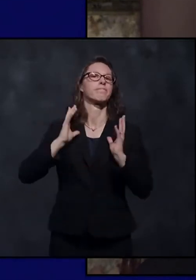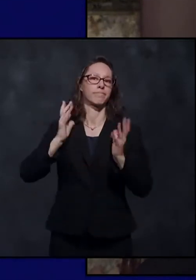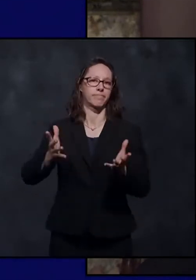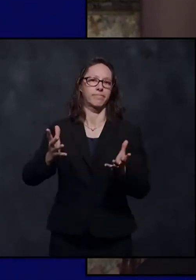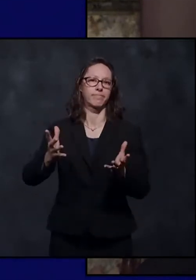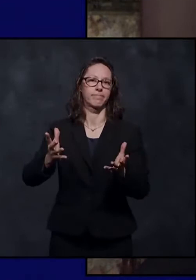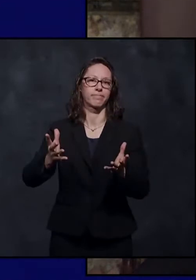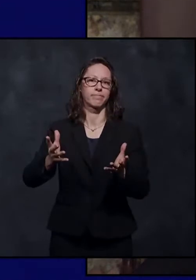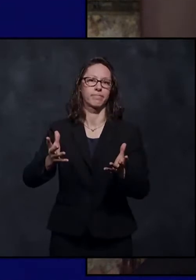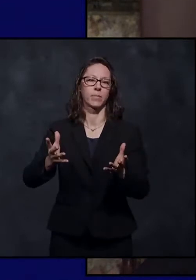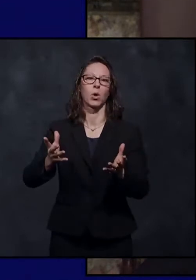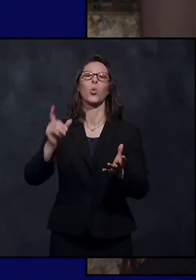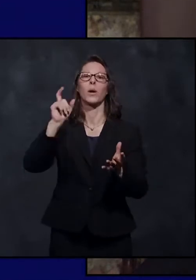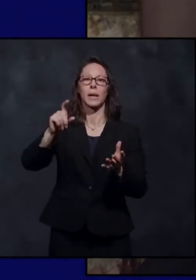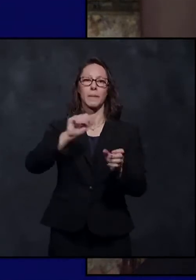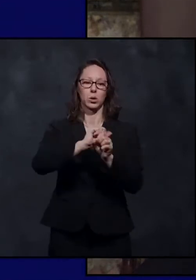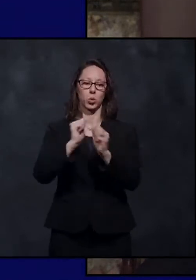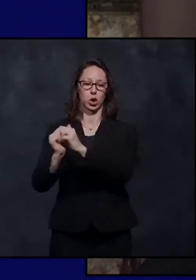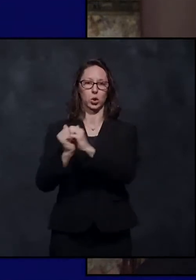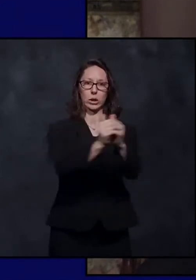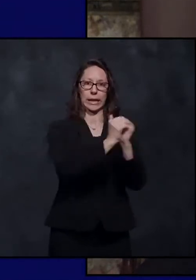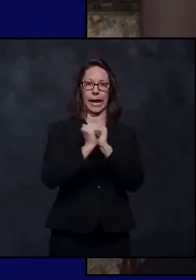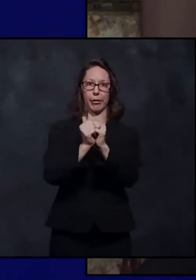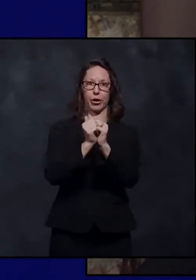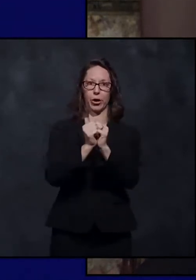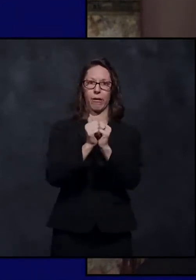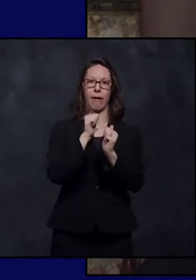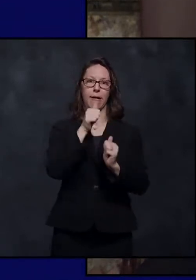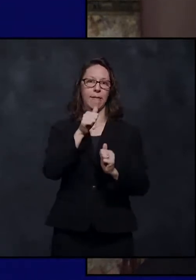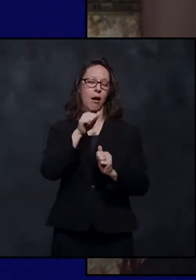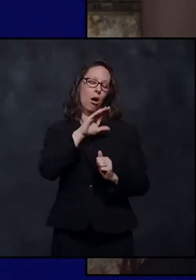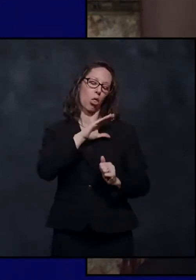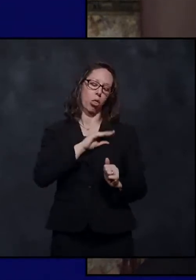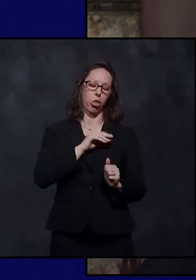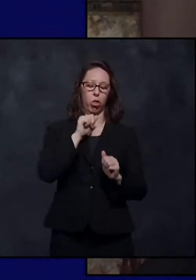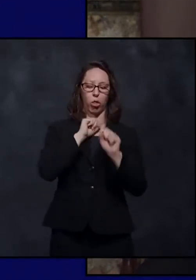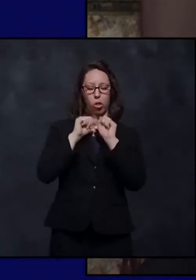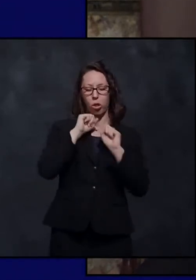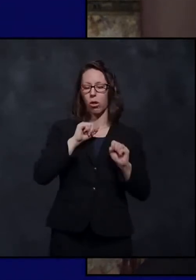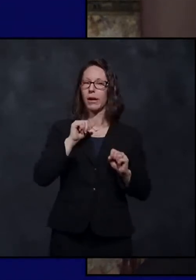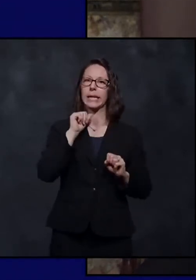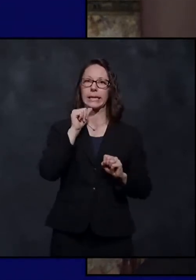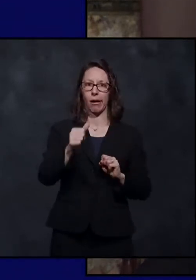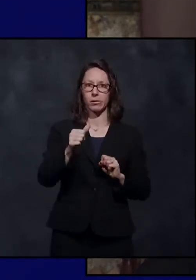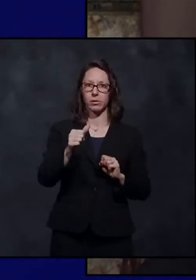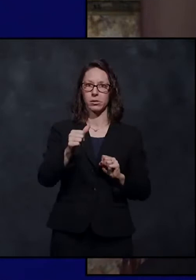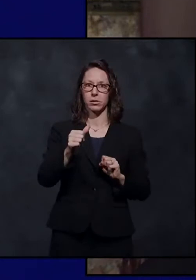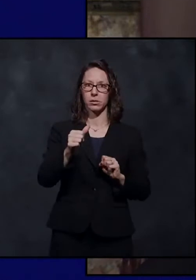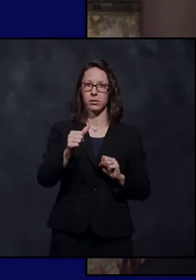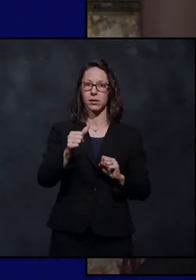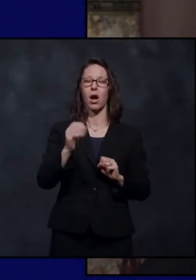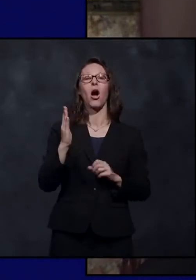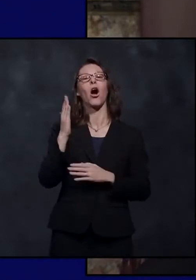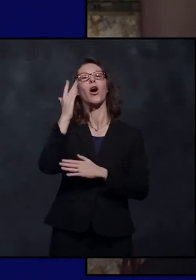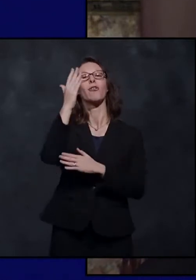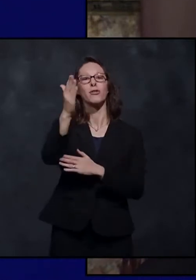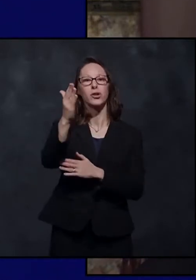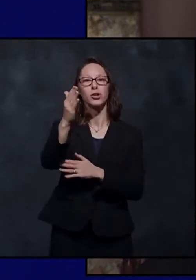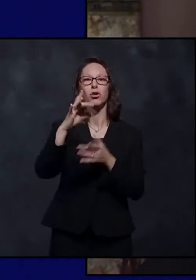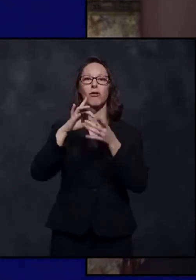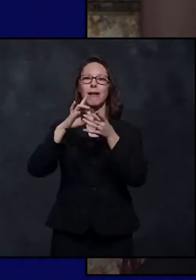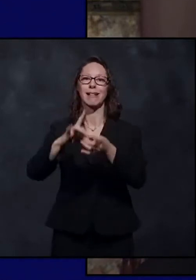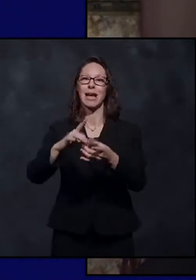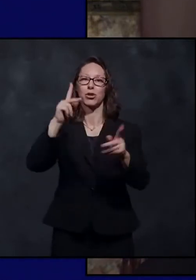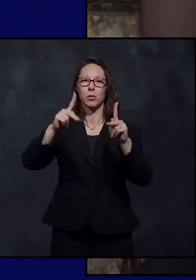if we stick together, refuse to get discouraged. In our political system, the future belongs to the coalition builders and the